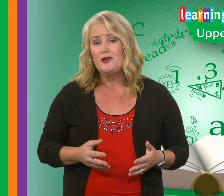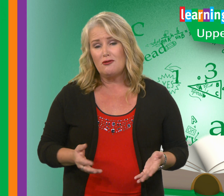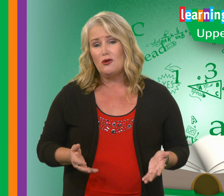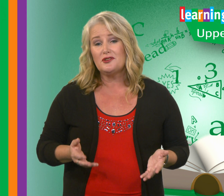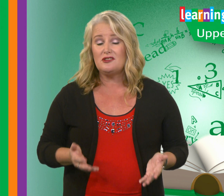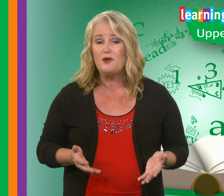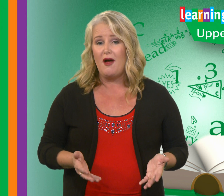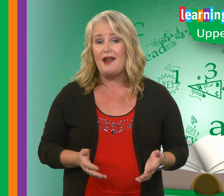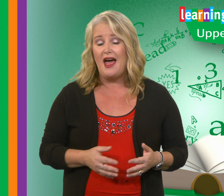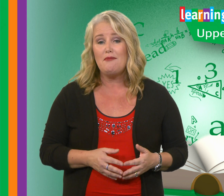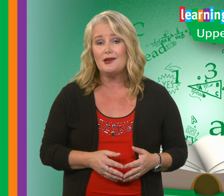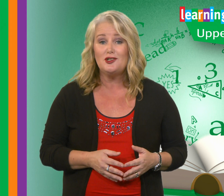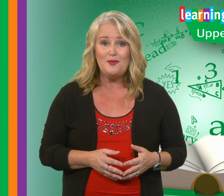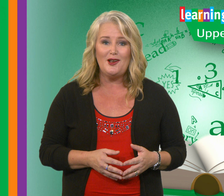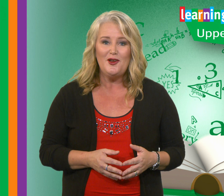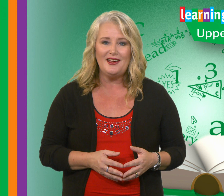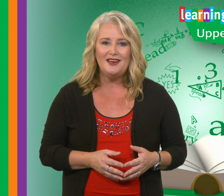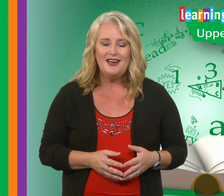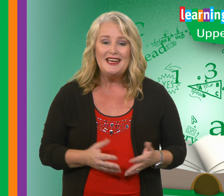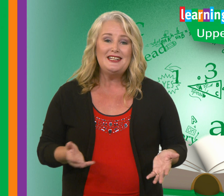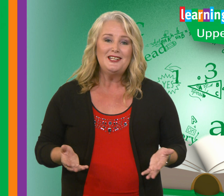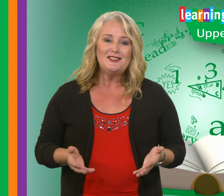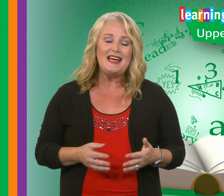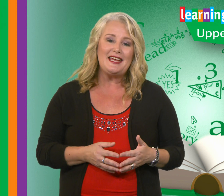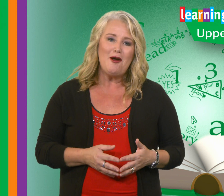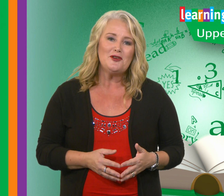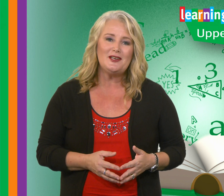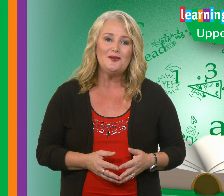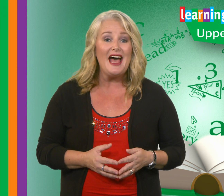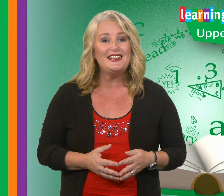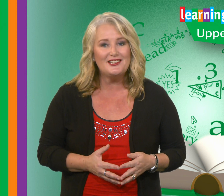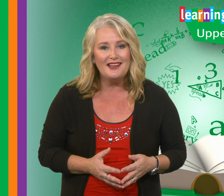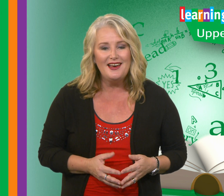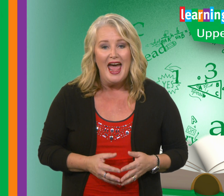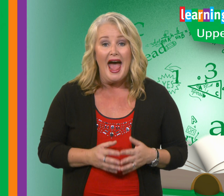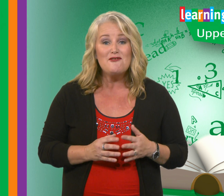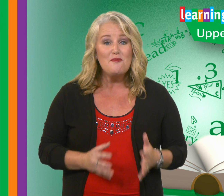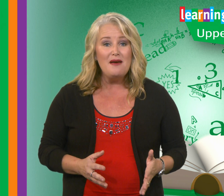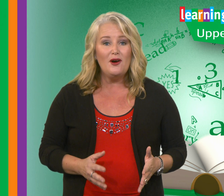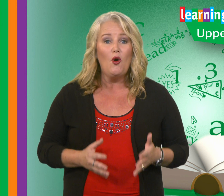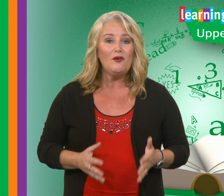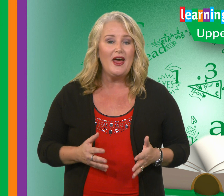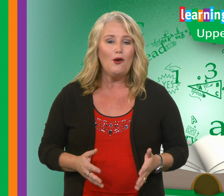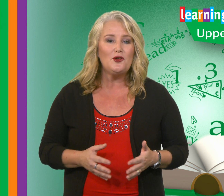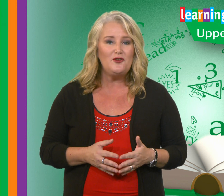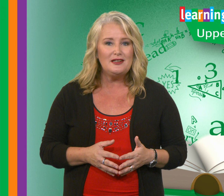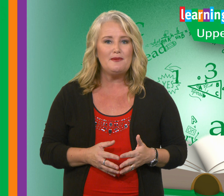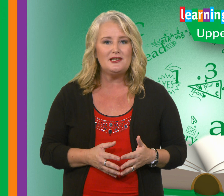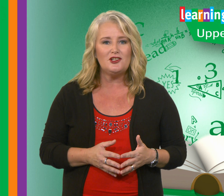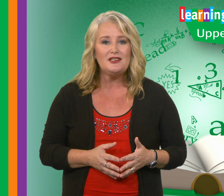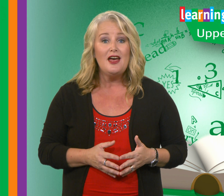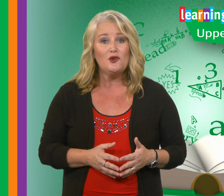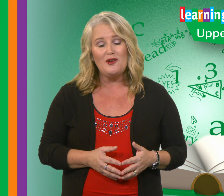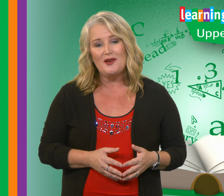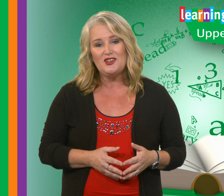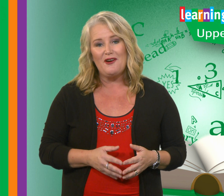hope that you're all super proud of how much you've been learning. Continue to take care of yourselves and each other and remember all of the health and fitness